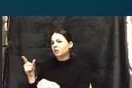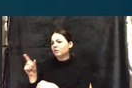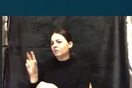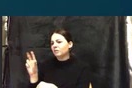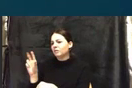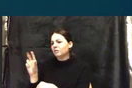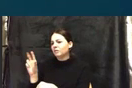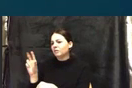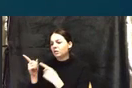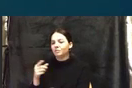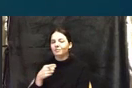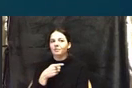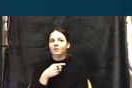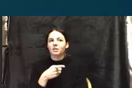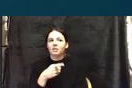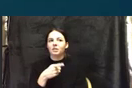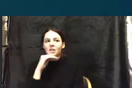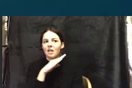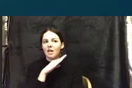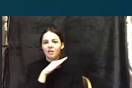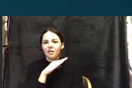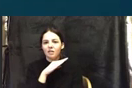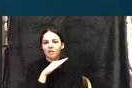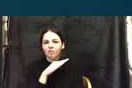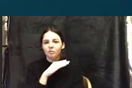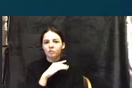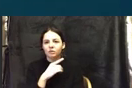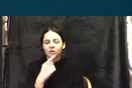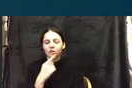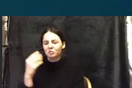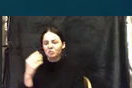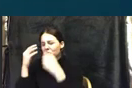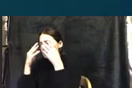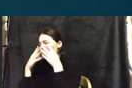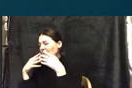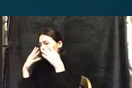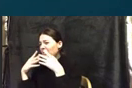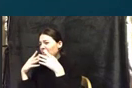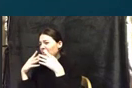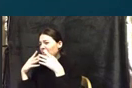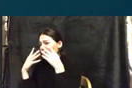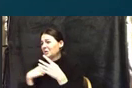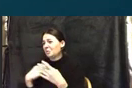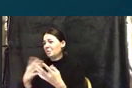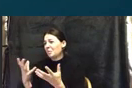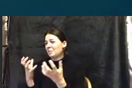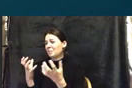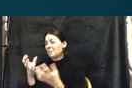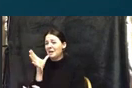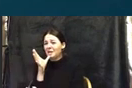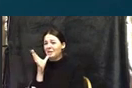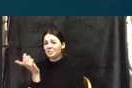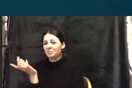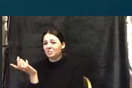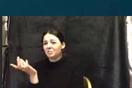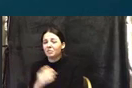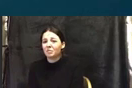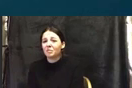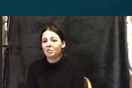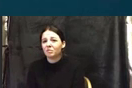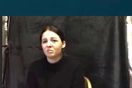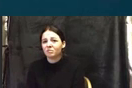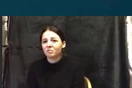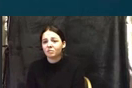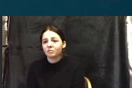lying. And then they started crying and, of course, asking for their mothers. And then the drivers dropped them off at a police